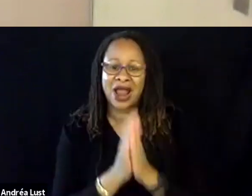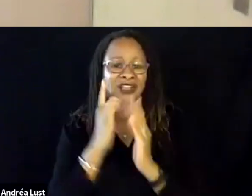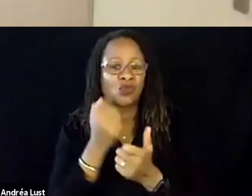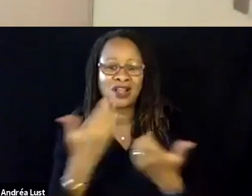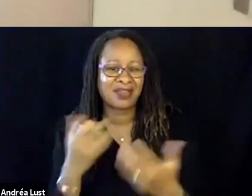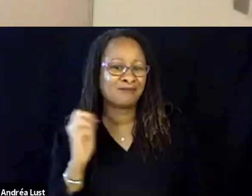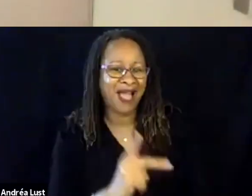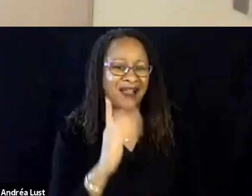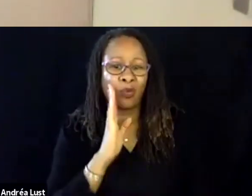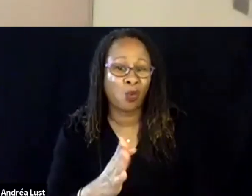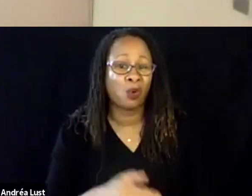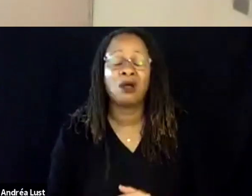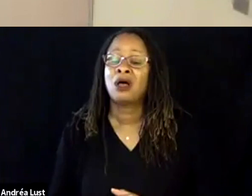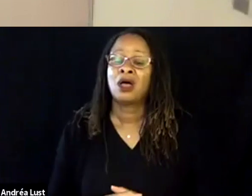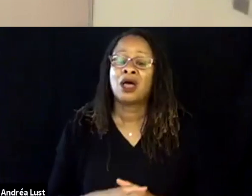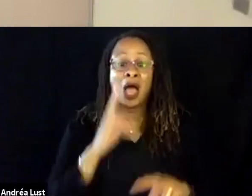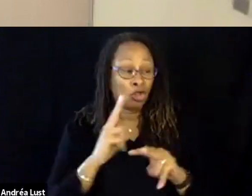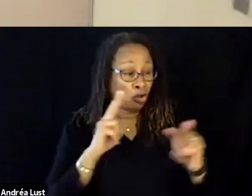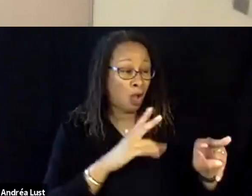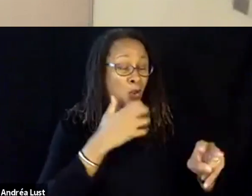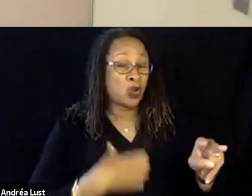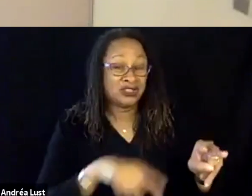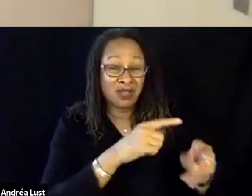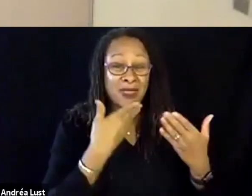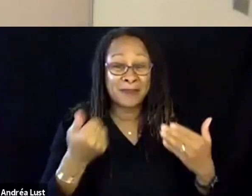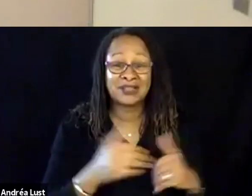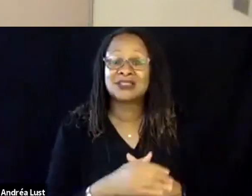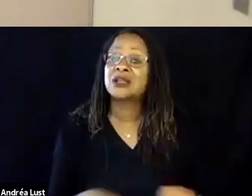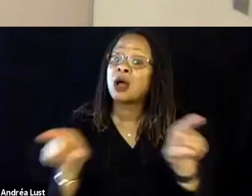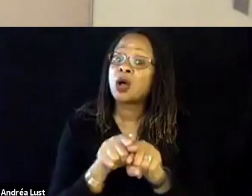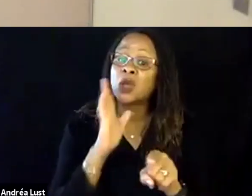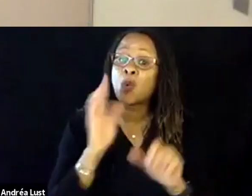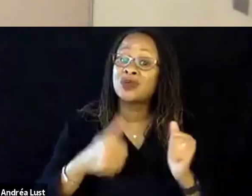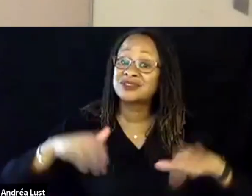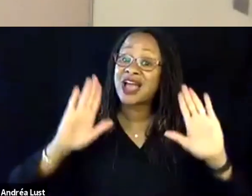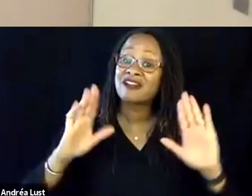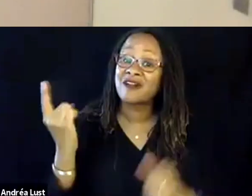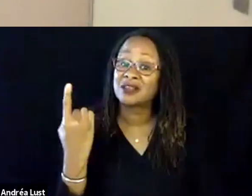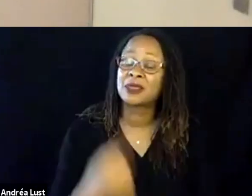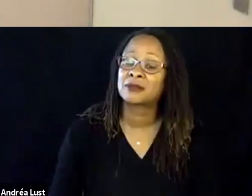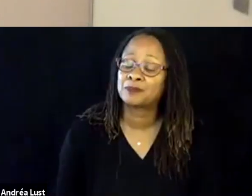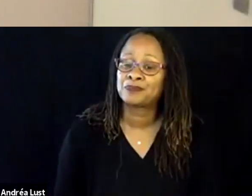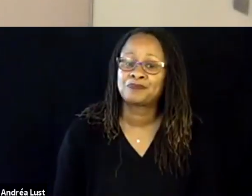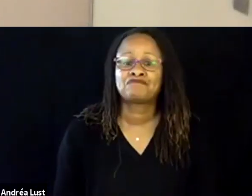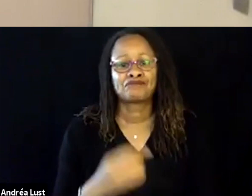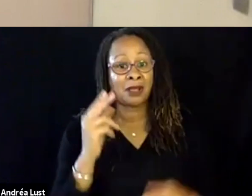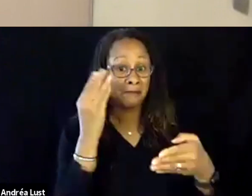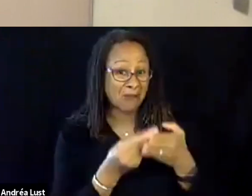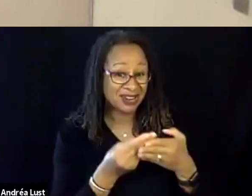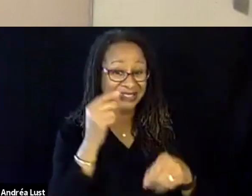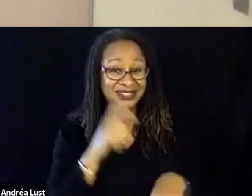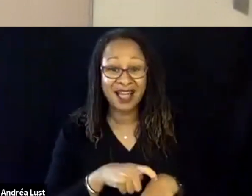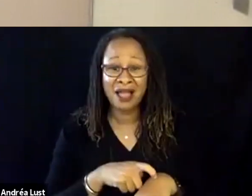return and look on and wish them the best. I'm also going to sacrifice something, not just in money and time, but I'm